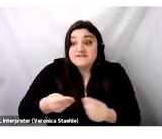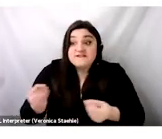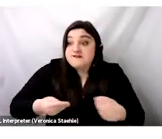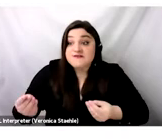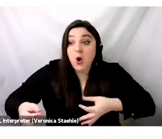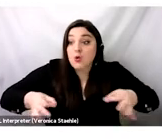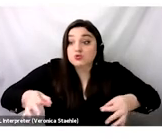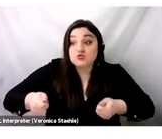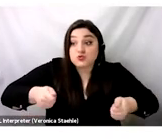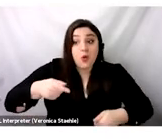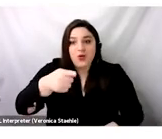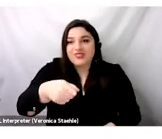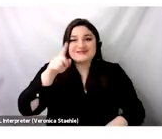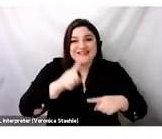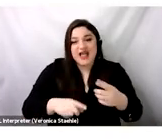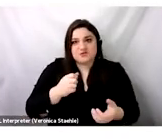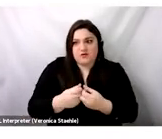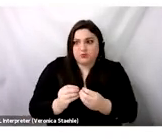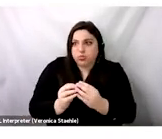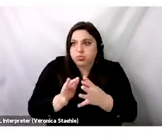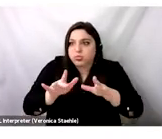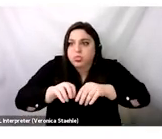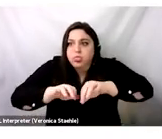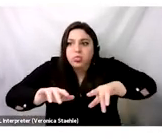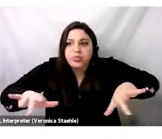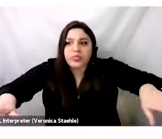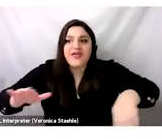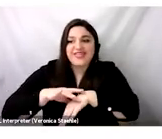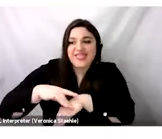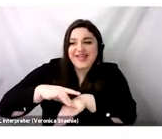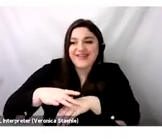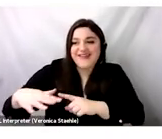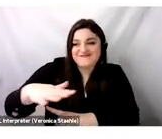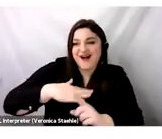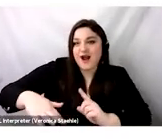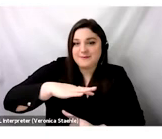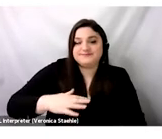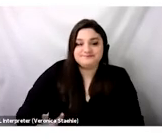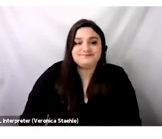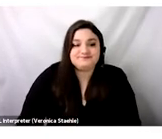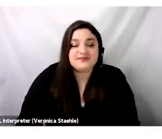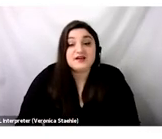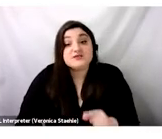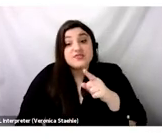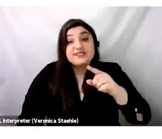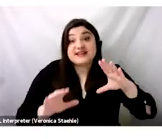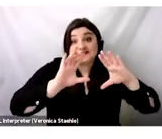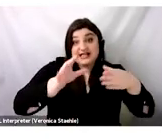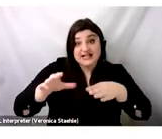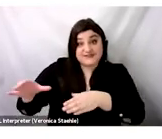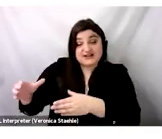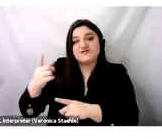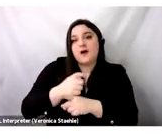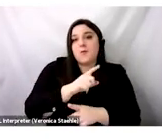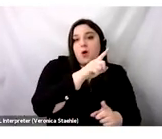them make it into the environment. So these classifications, of which there are 7, 1 through 7, basically delineate the chemical